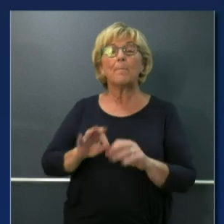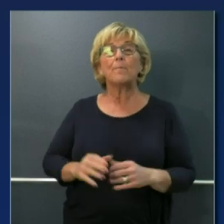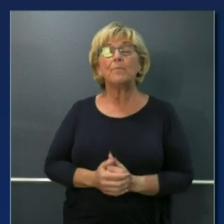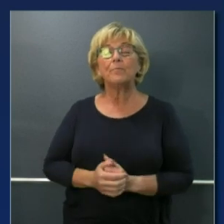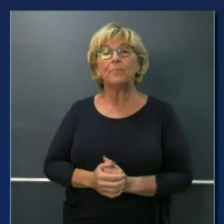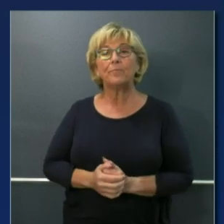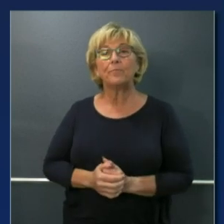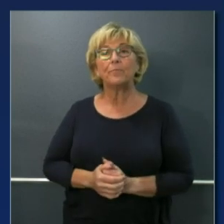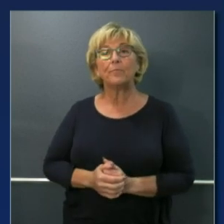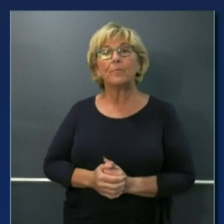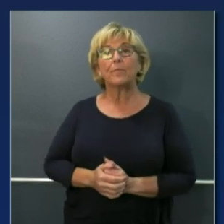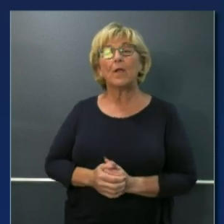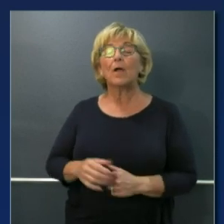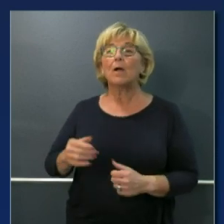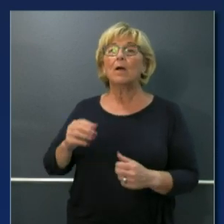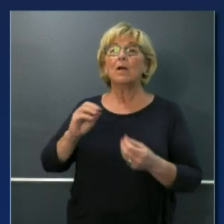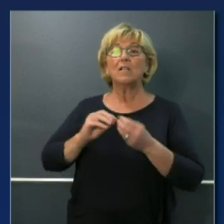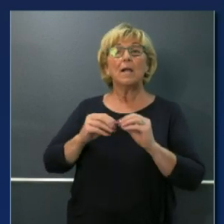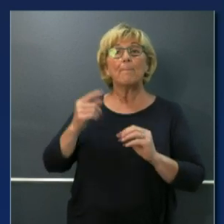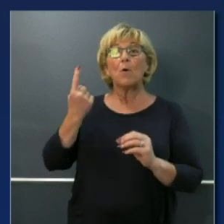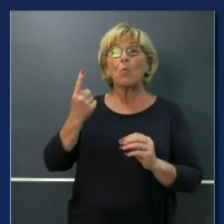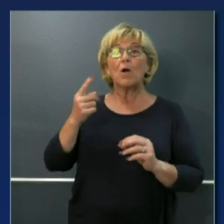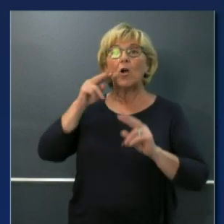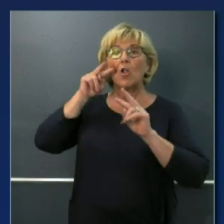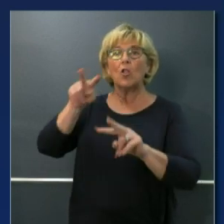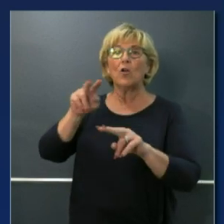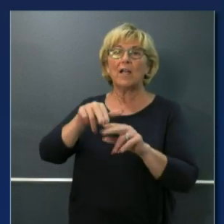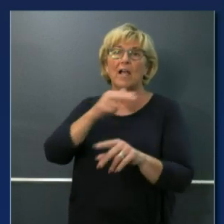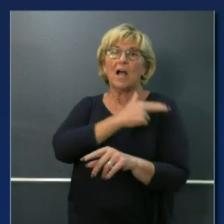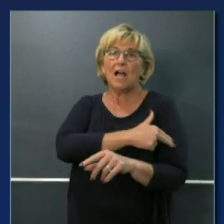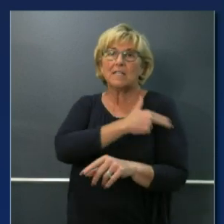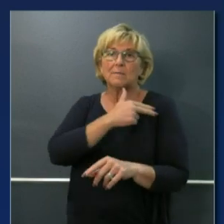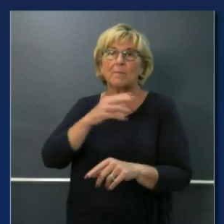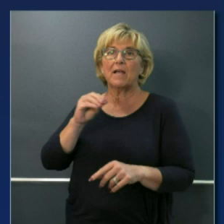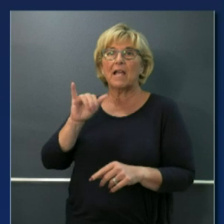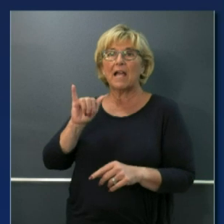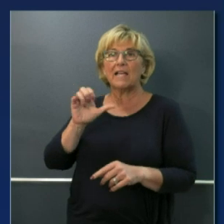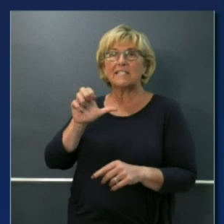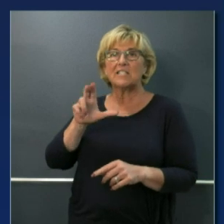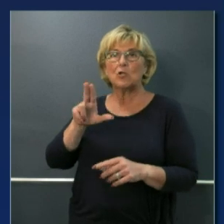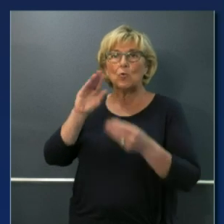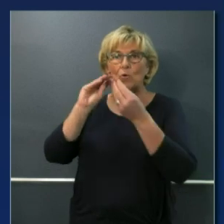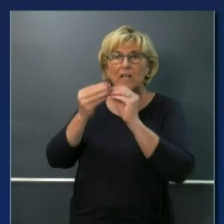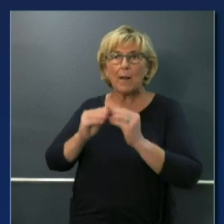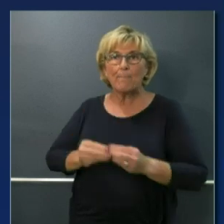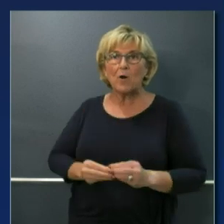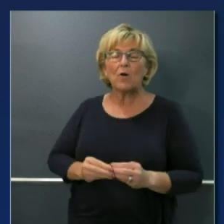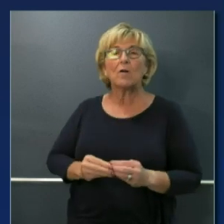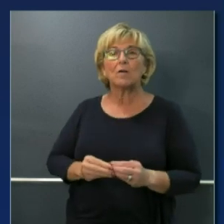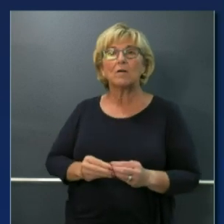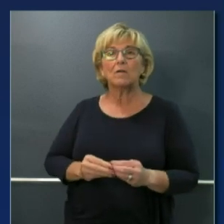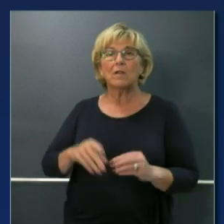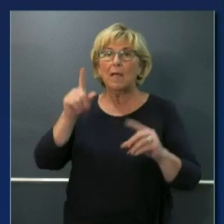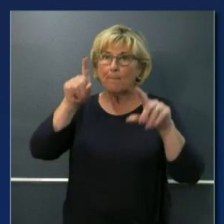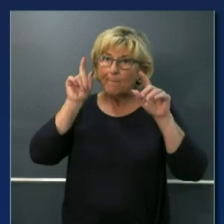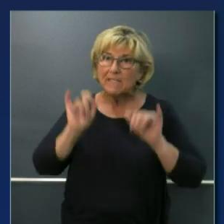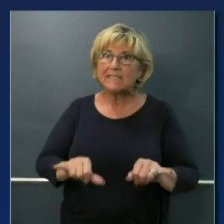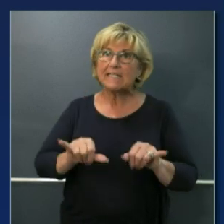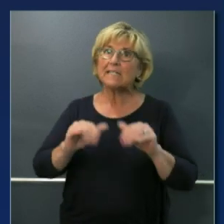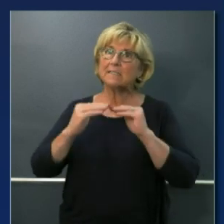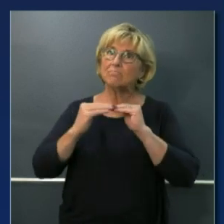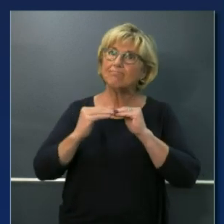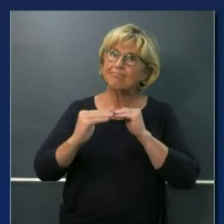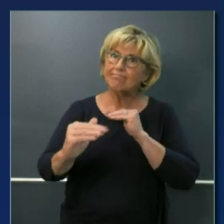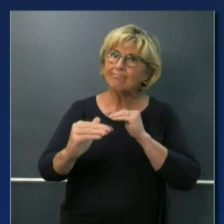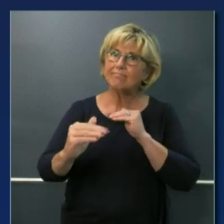first of all, we'll be watching those hospital and ICU trends carefully and thoughtfully, and they need to remain stable for us to